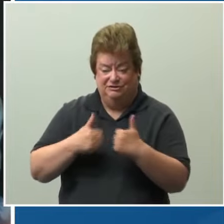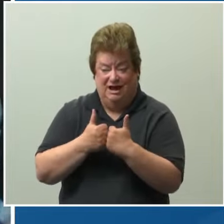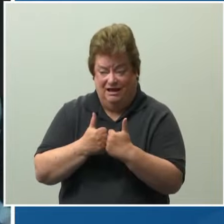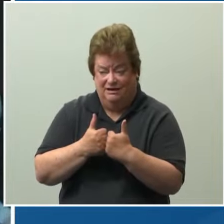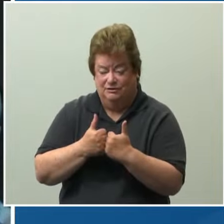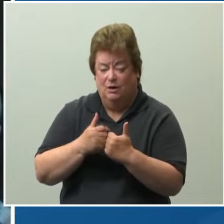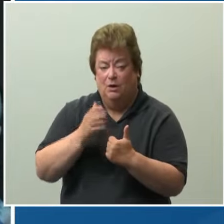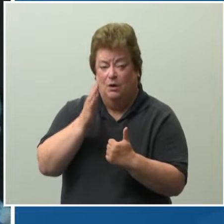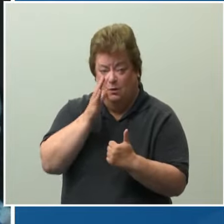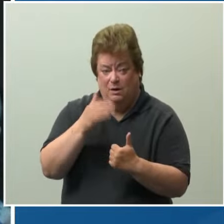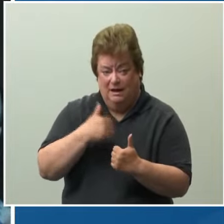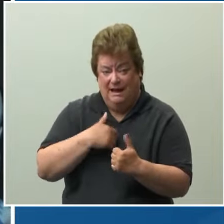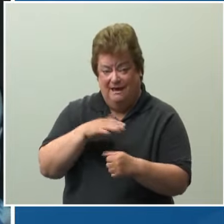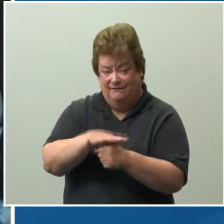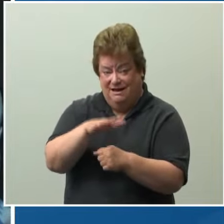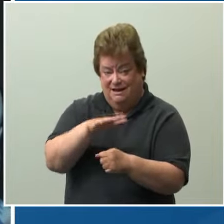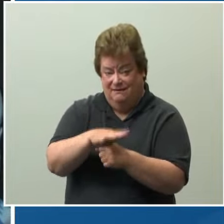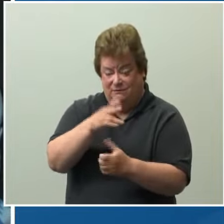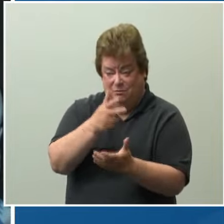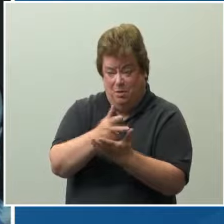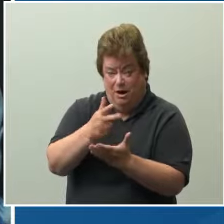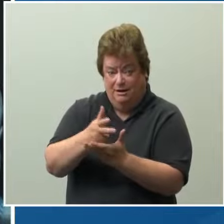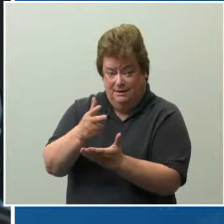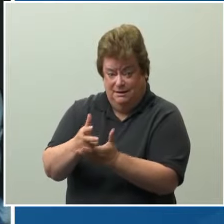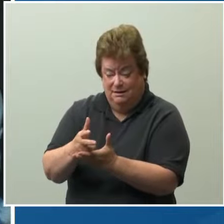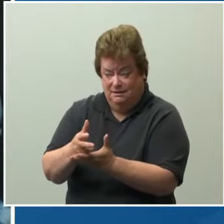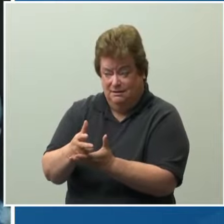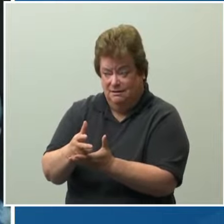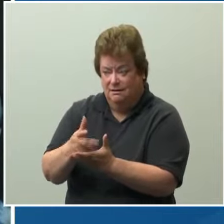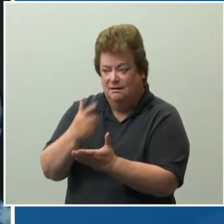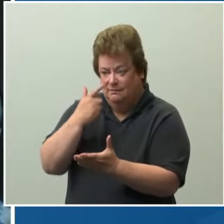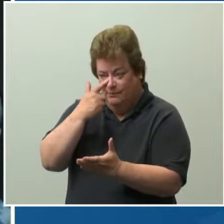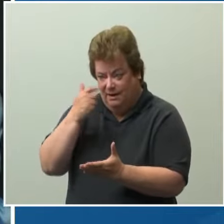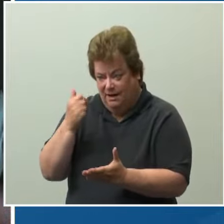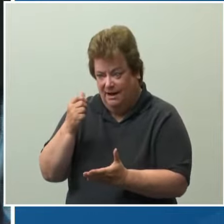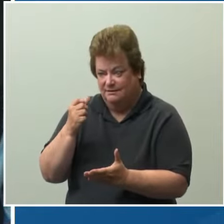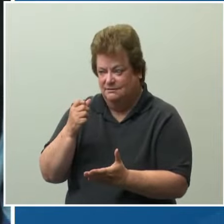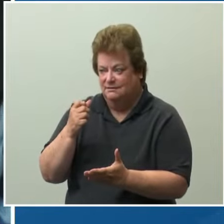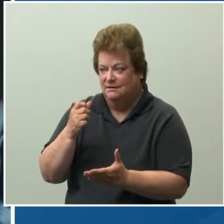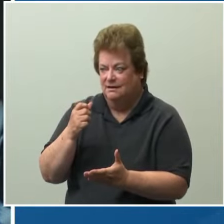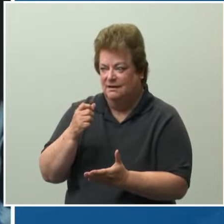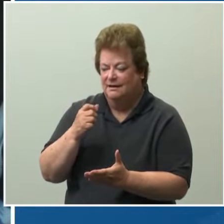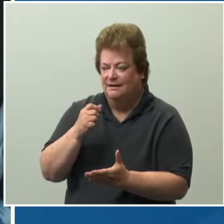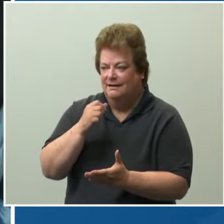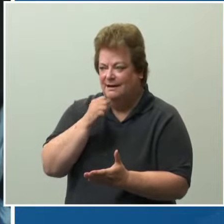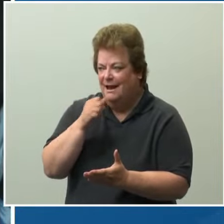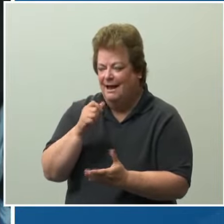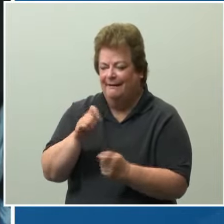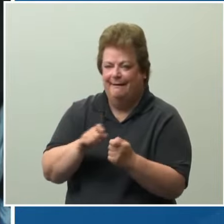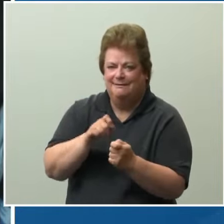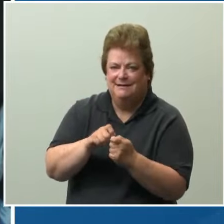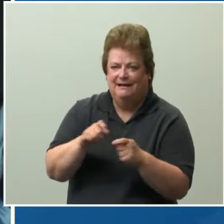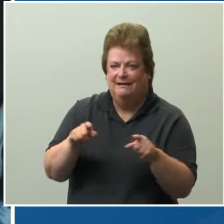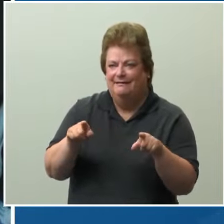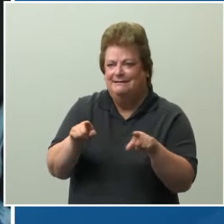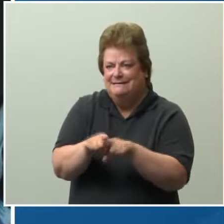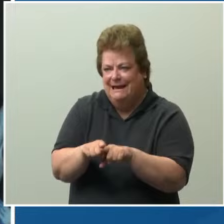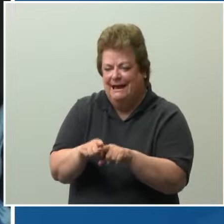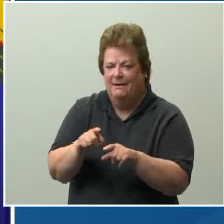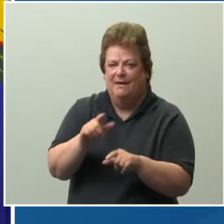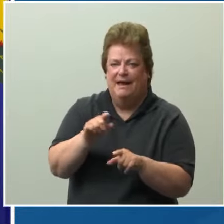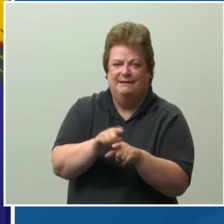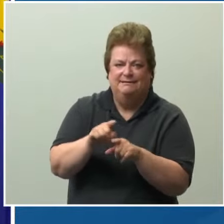be sufficient parking if it's, because of the not exactly the same setup with the tailgating and all